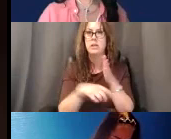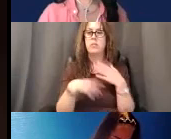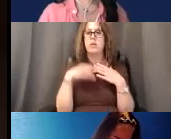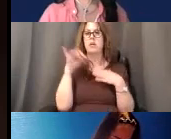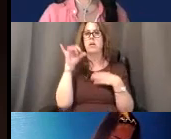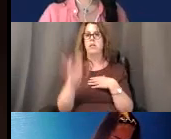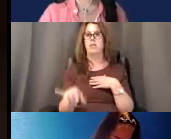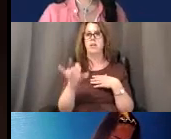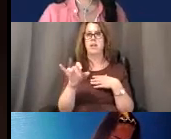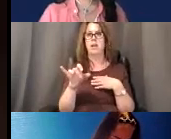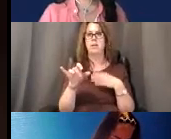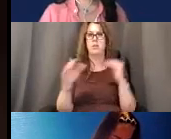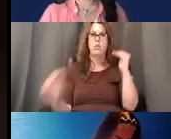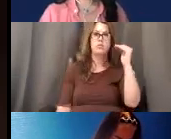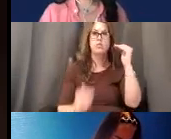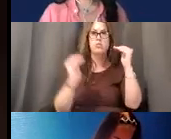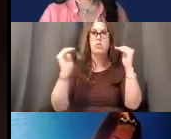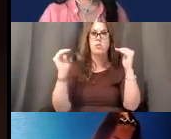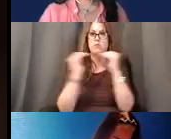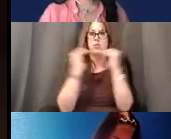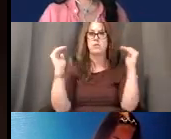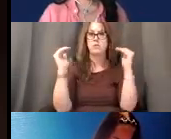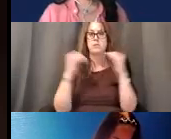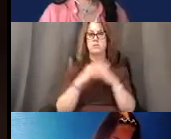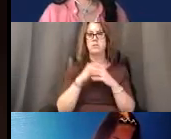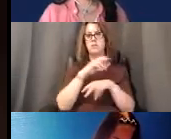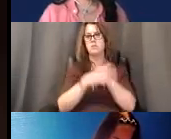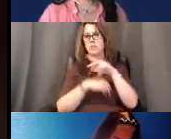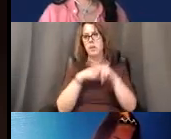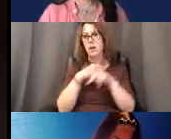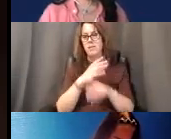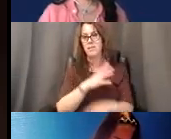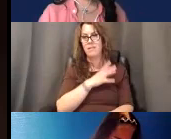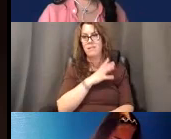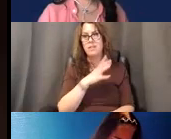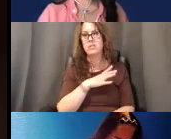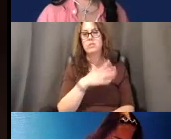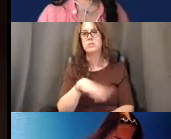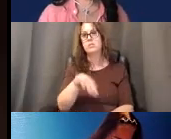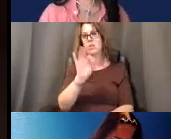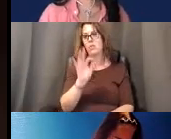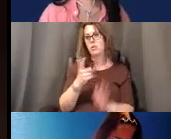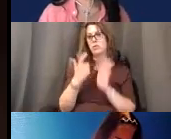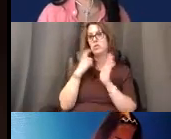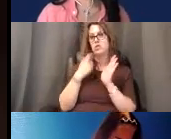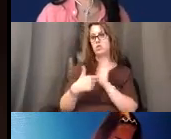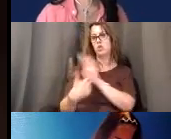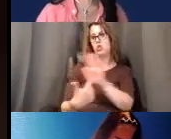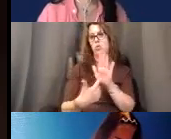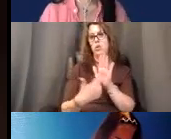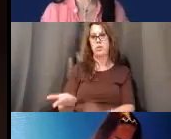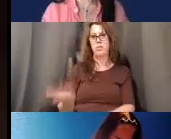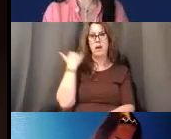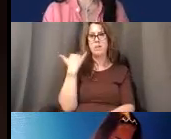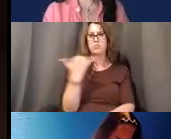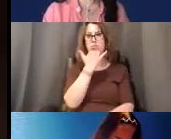and developing a truth commission, so that some sort of official body tasked with discovering and revealing those past wrongs and trying to develop a